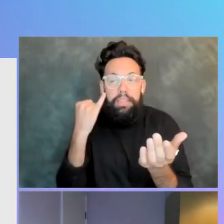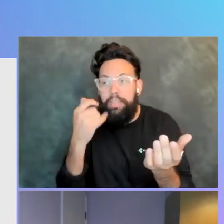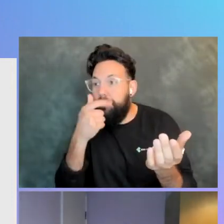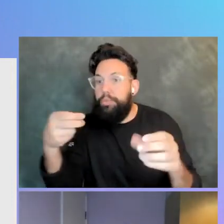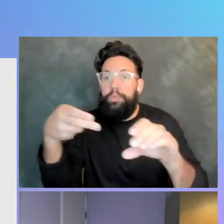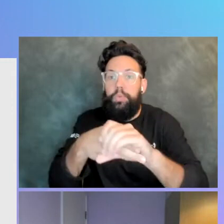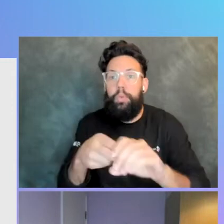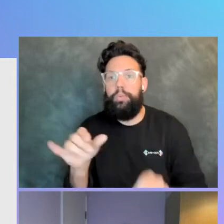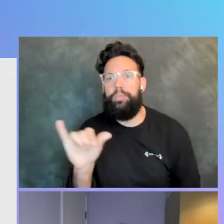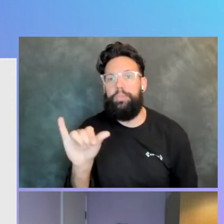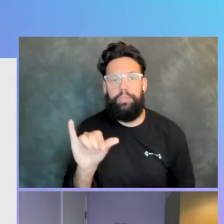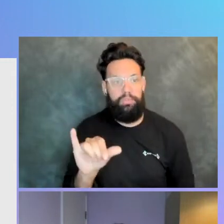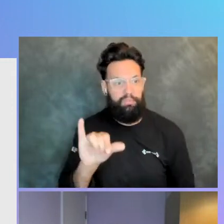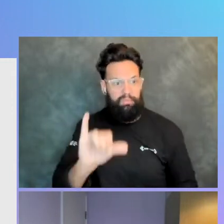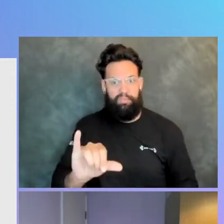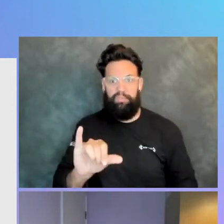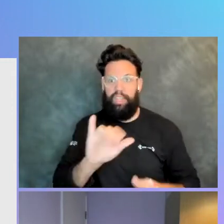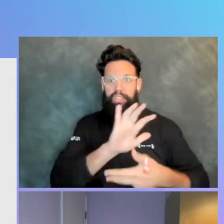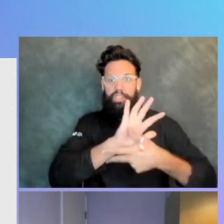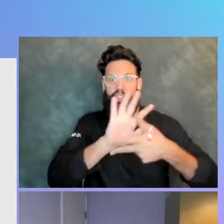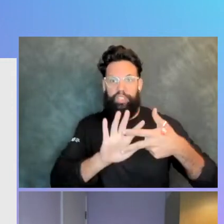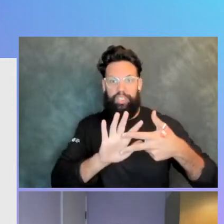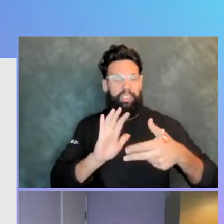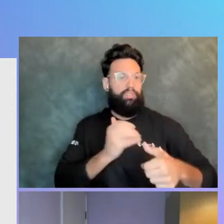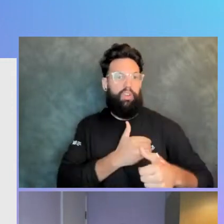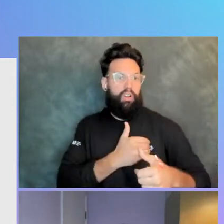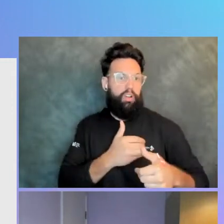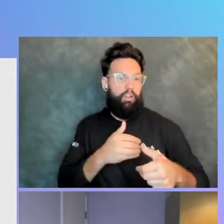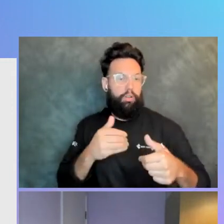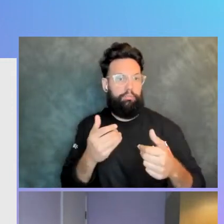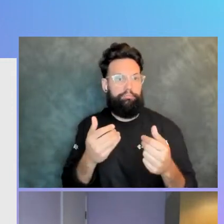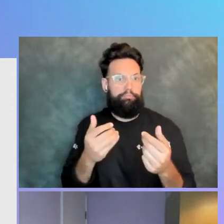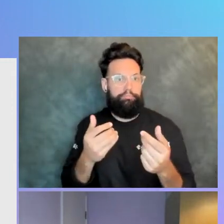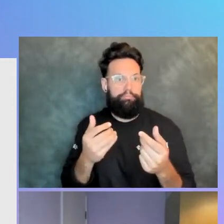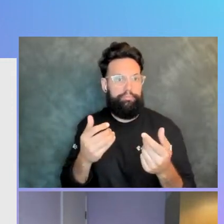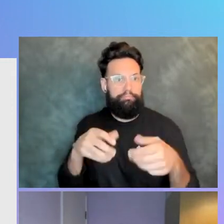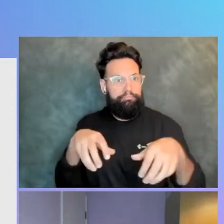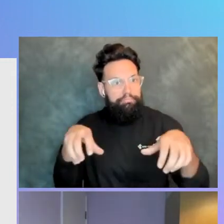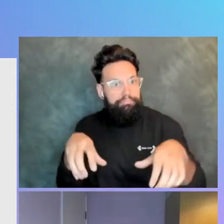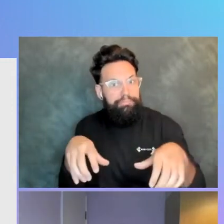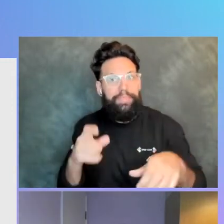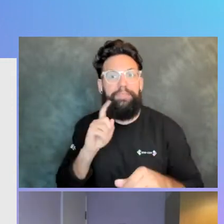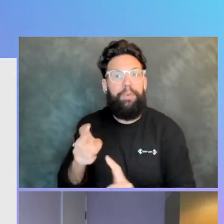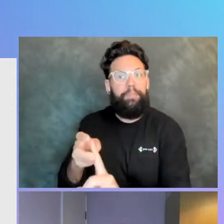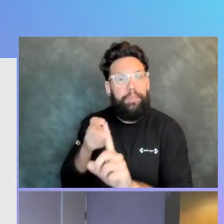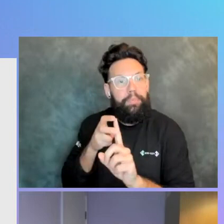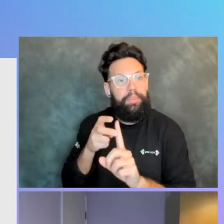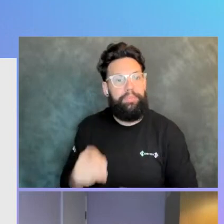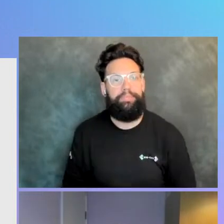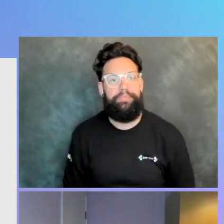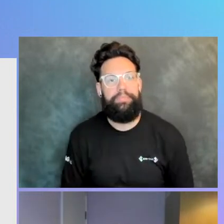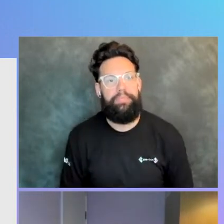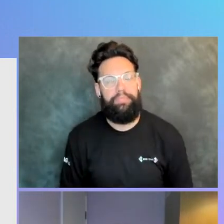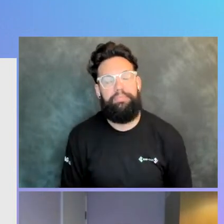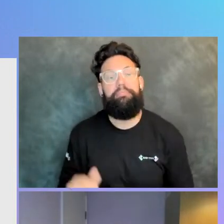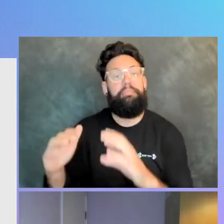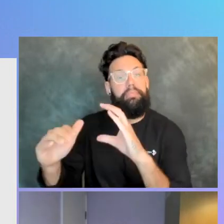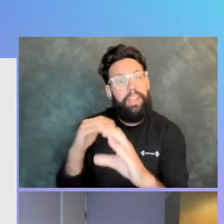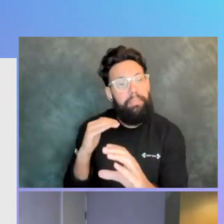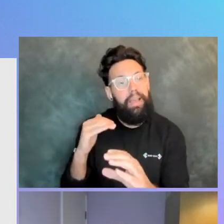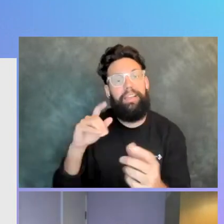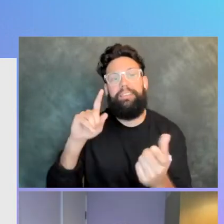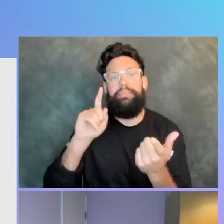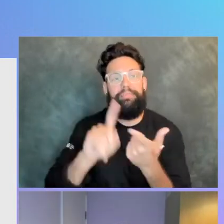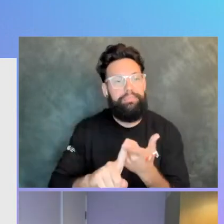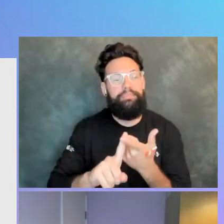is the extent of our recruitment, either capturing opportunities that naturally come up to our agents or researchers, or signposting keen and